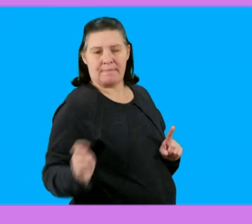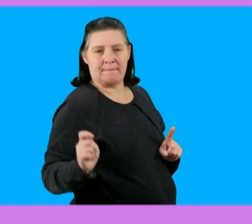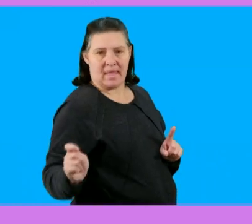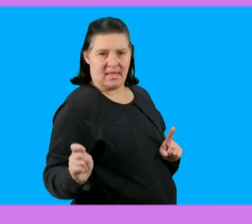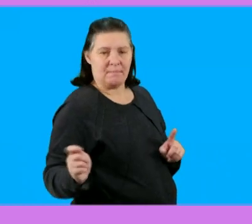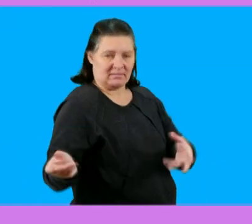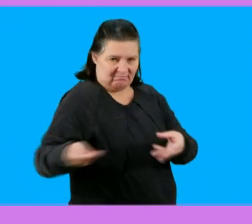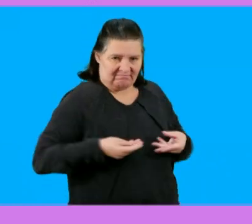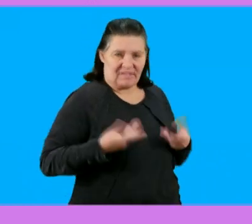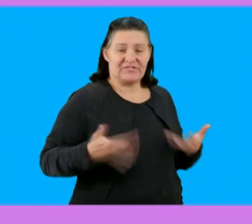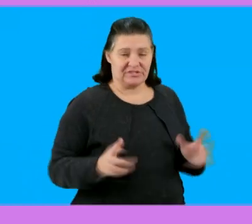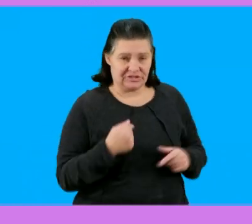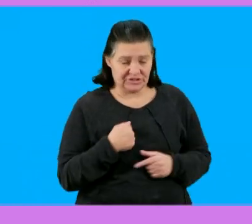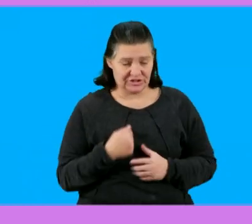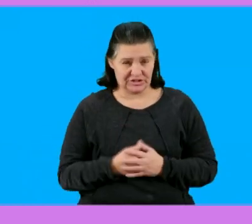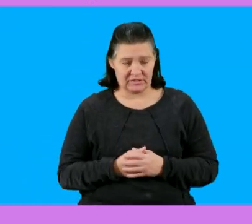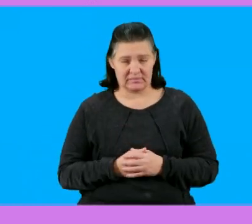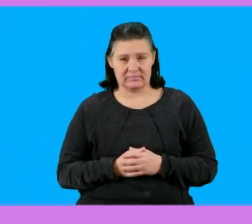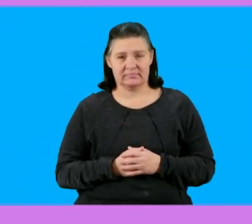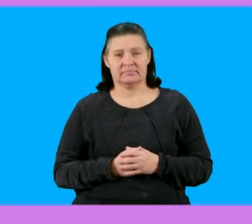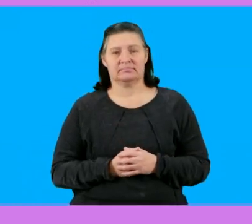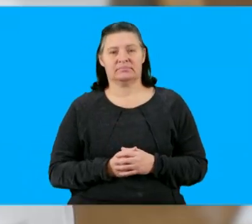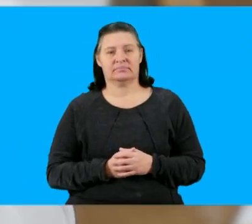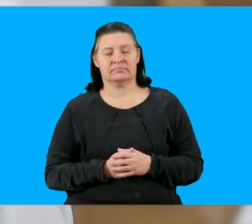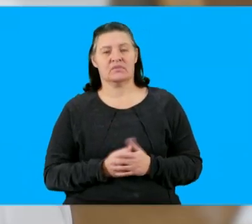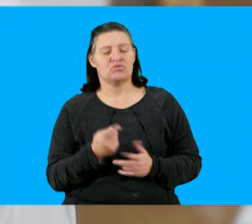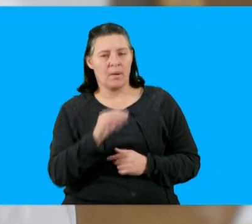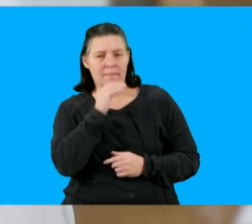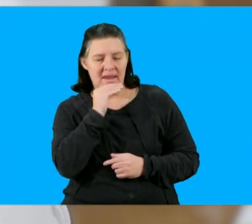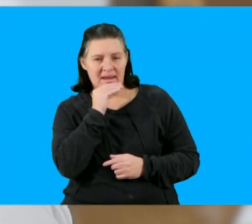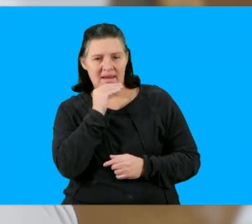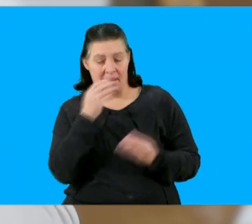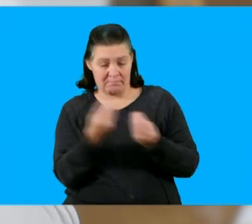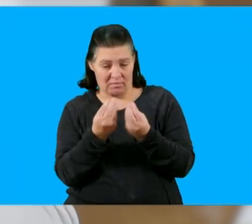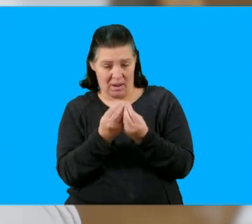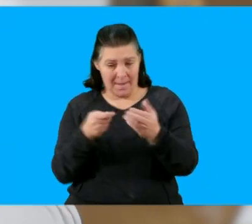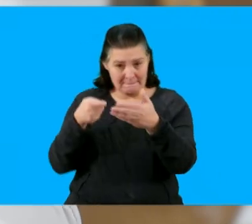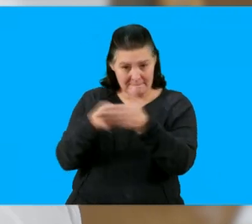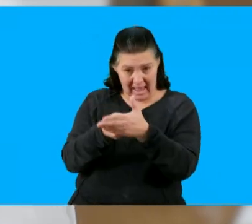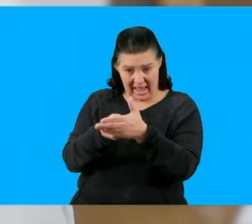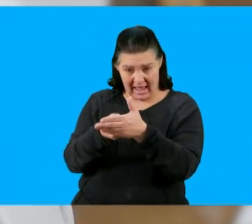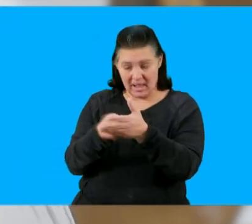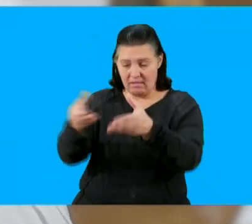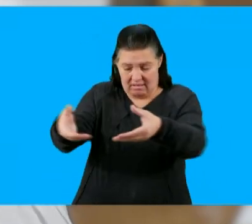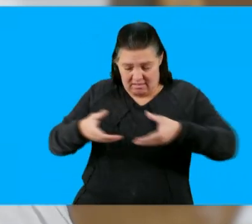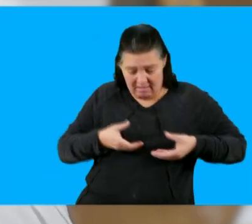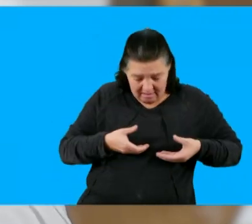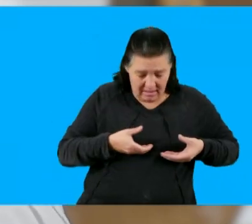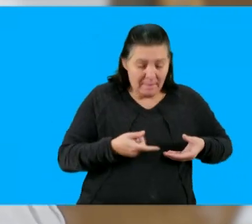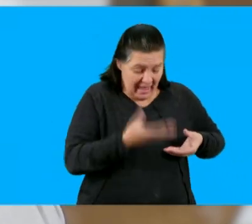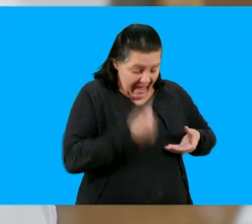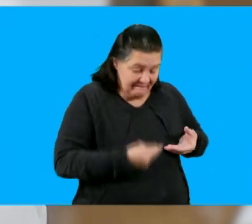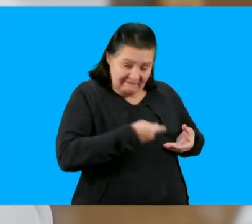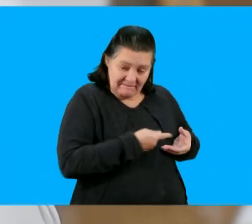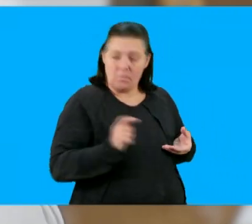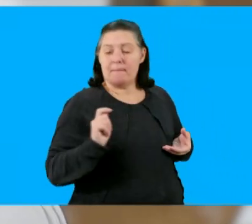go. It's a system, right, whereby you buy product or products on credit. You pay monthly installments